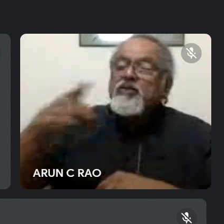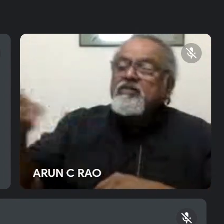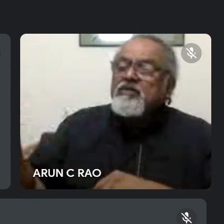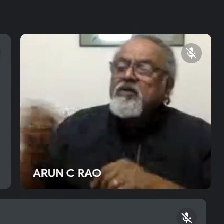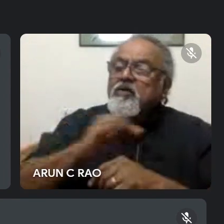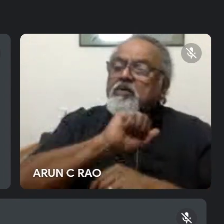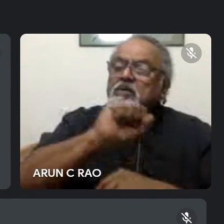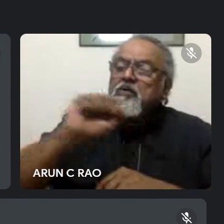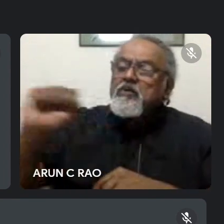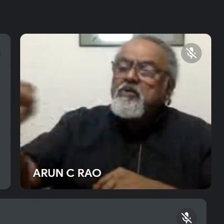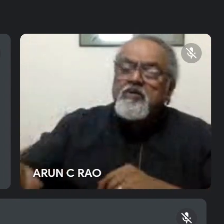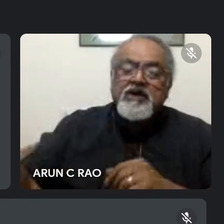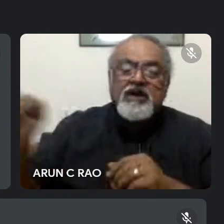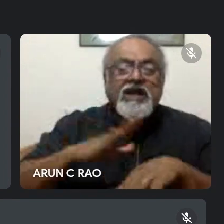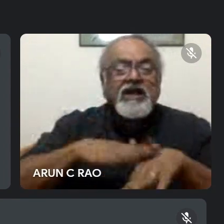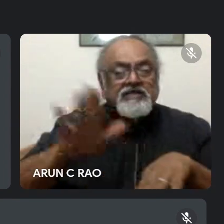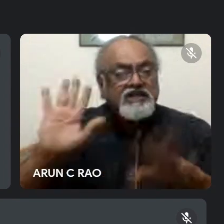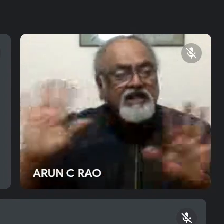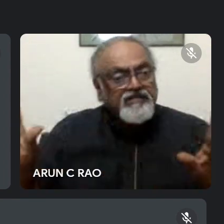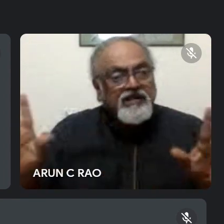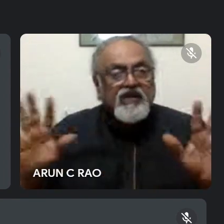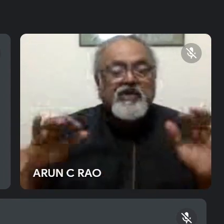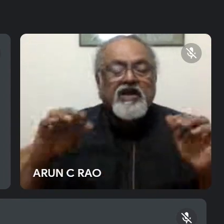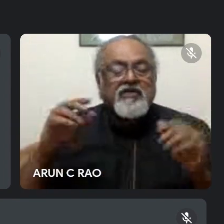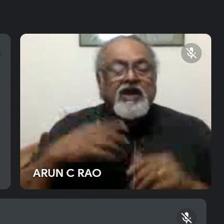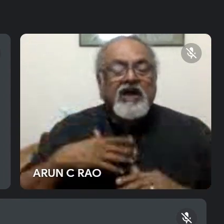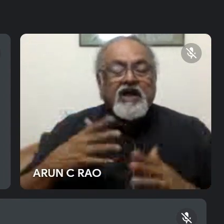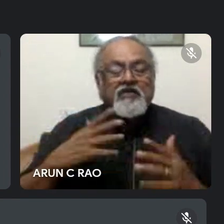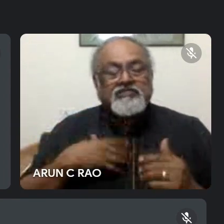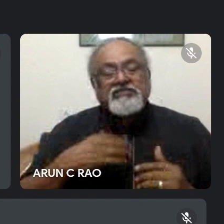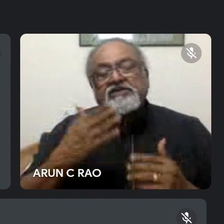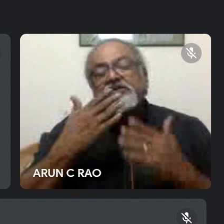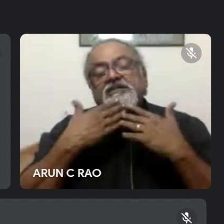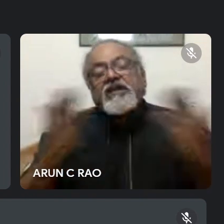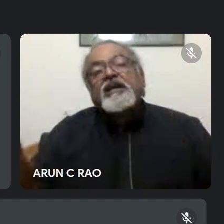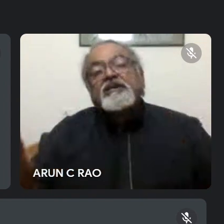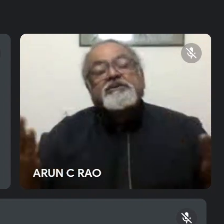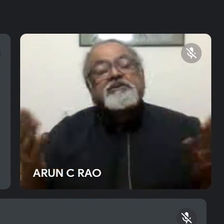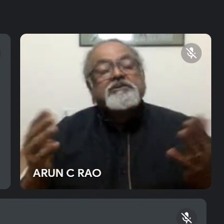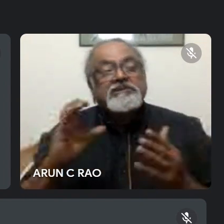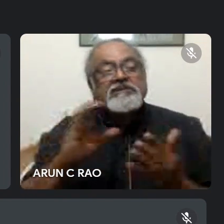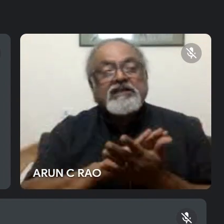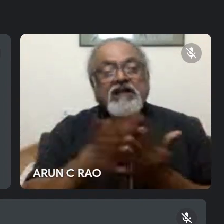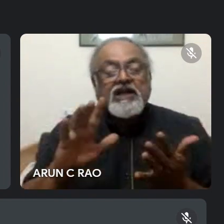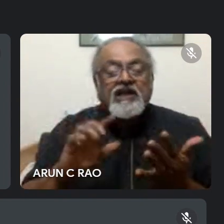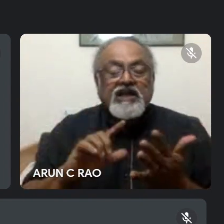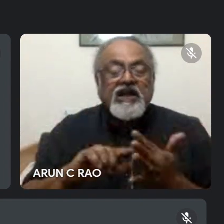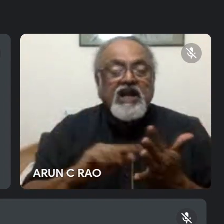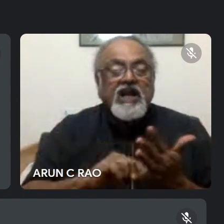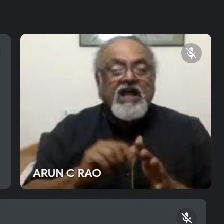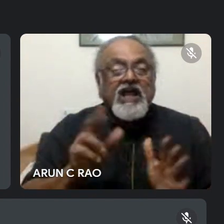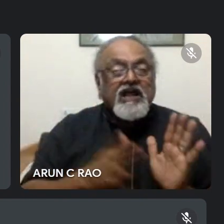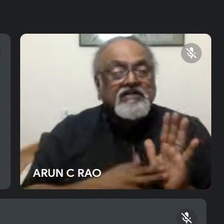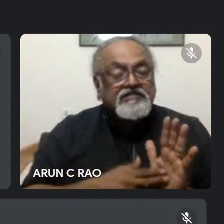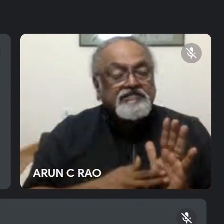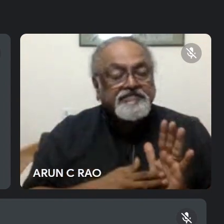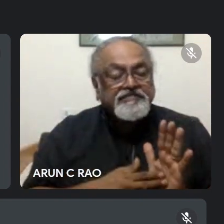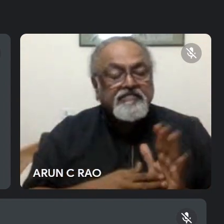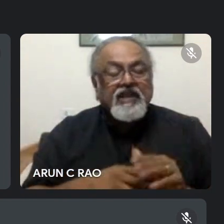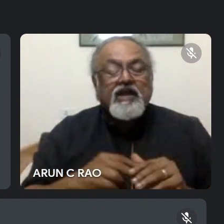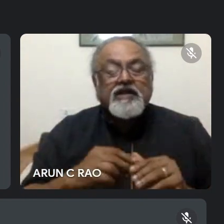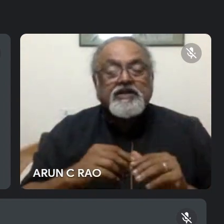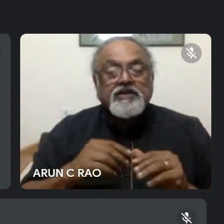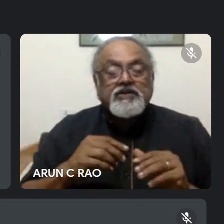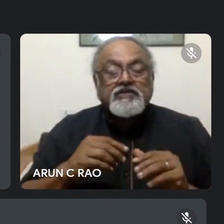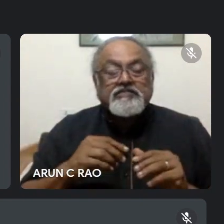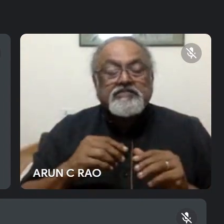giving me this opportunity to really share my story. And I really would like to inspire a lot more neurodivergent children.